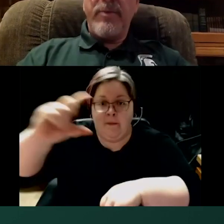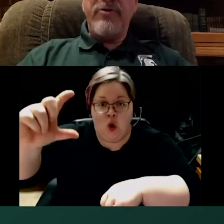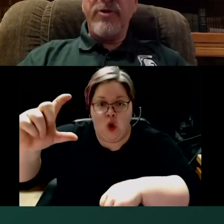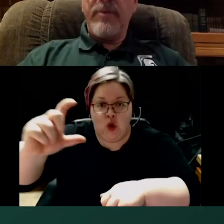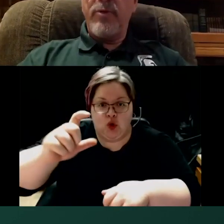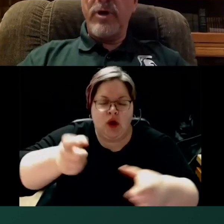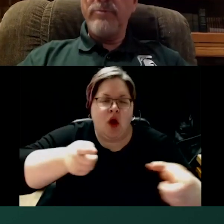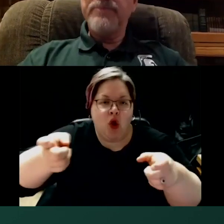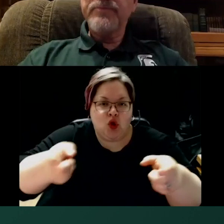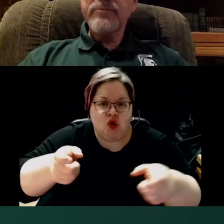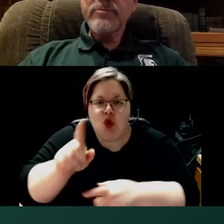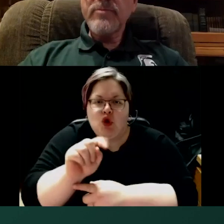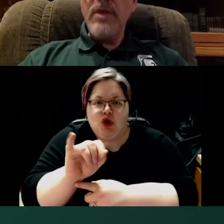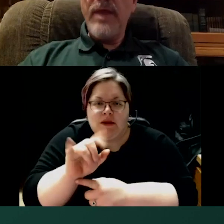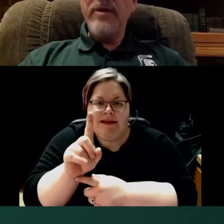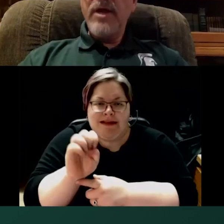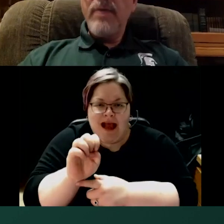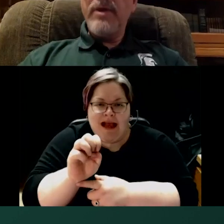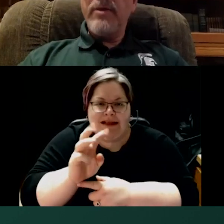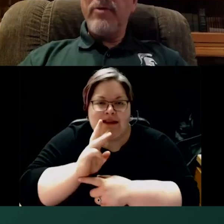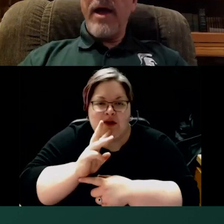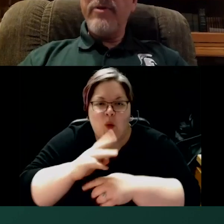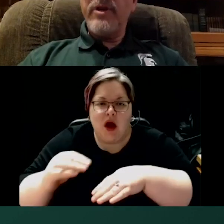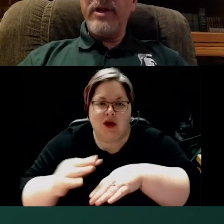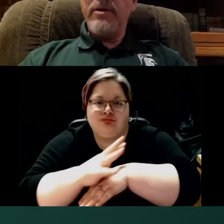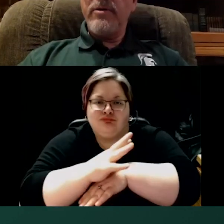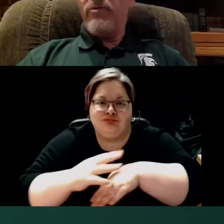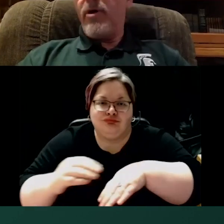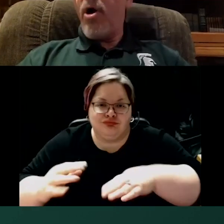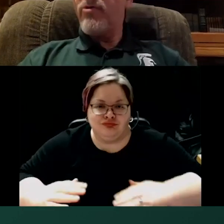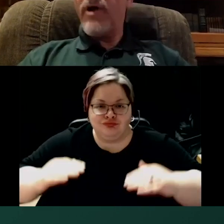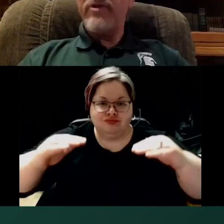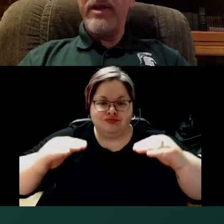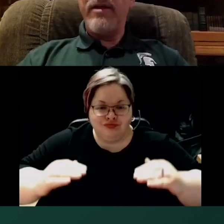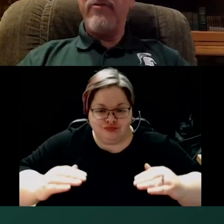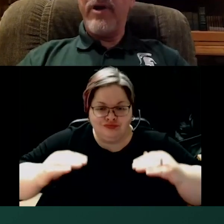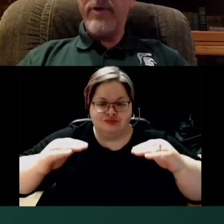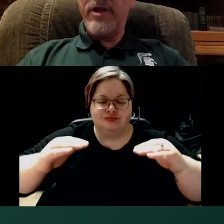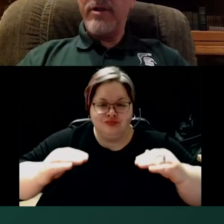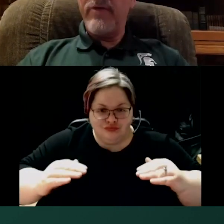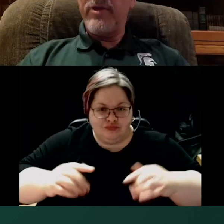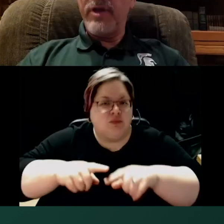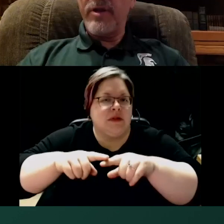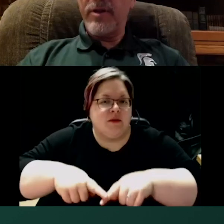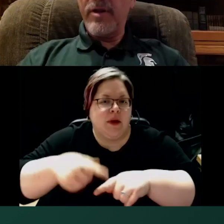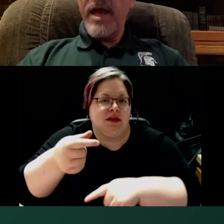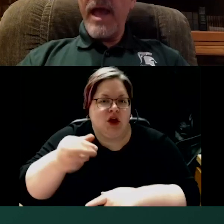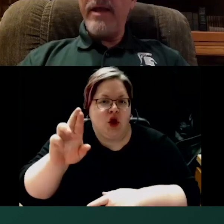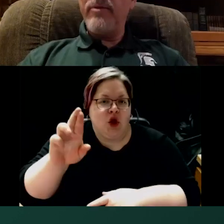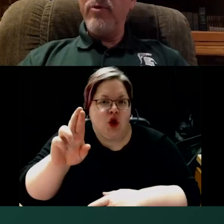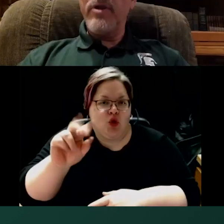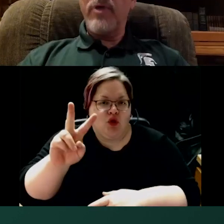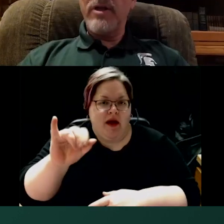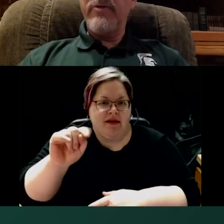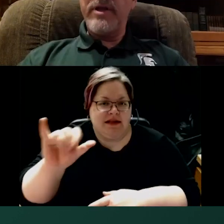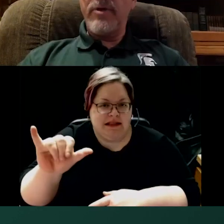here's a picture and pulled out that the gravity, all gravity is very sensitive to distance. And